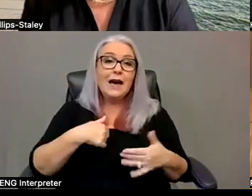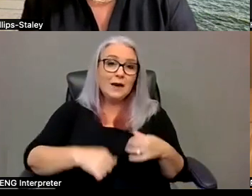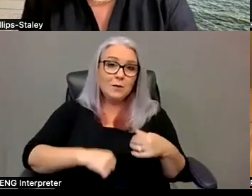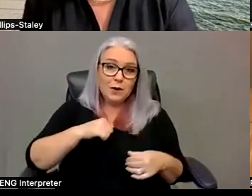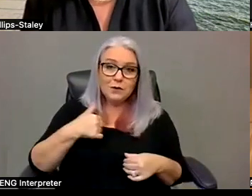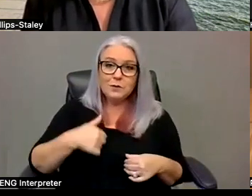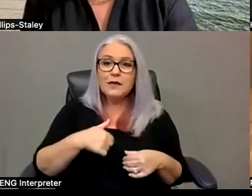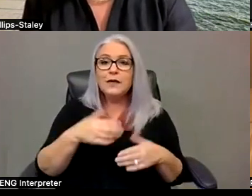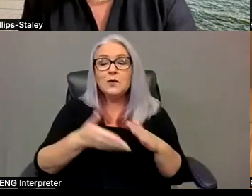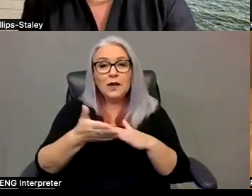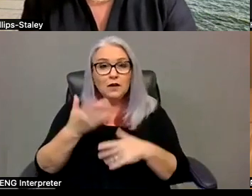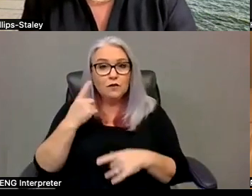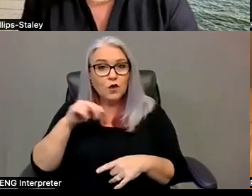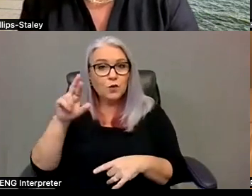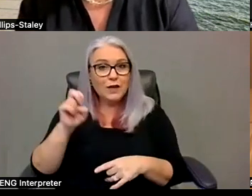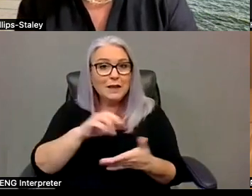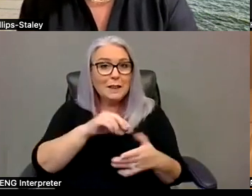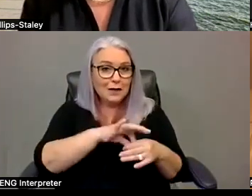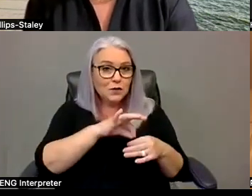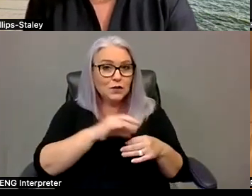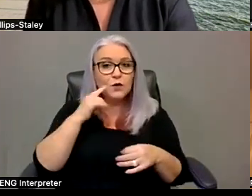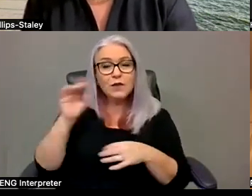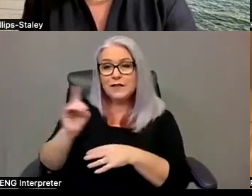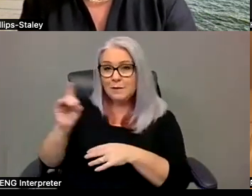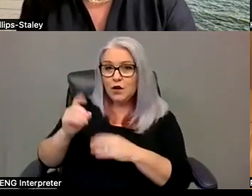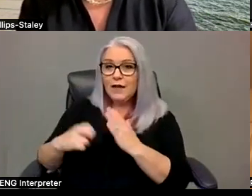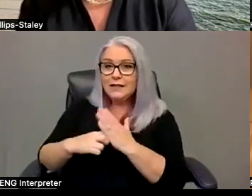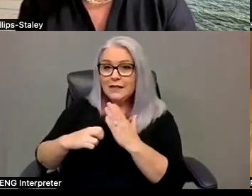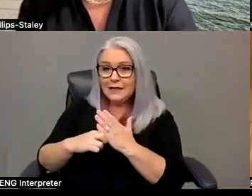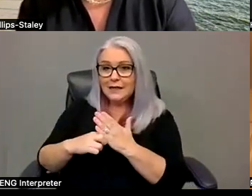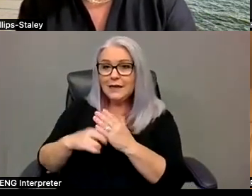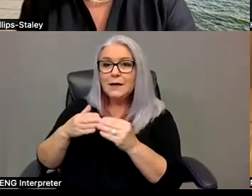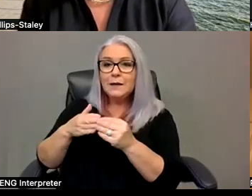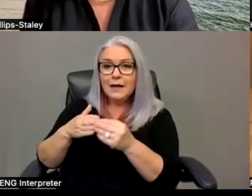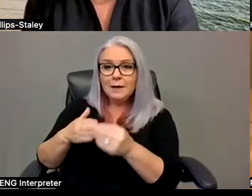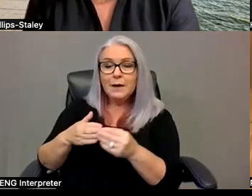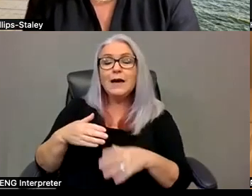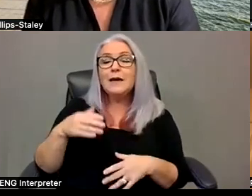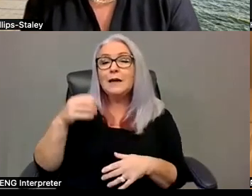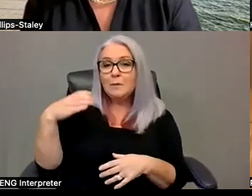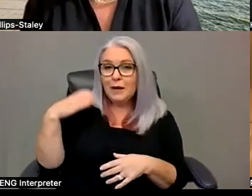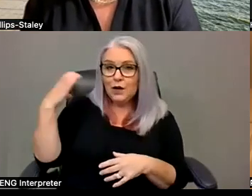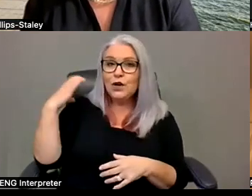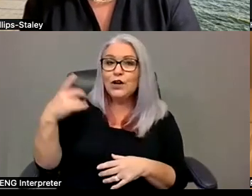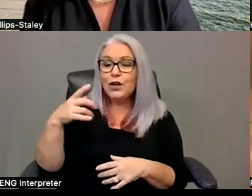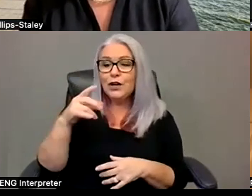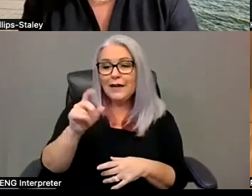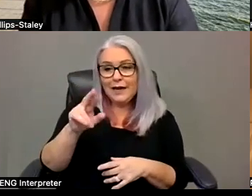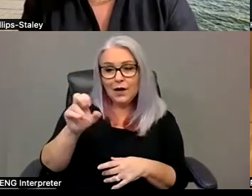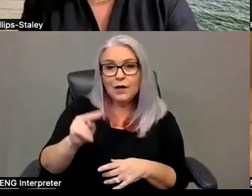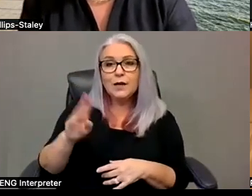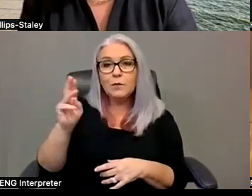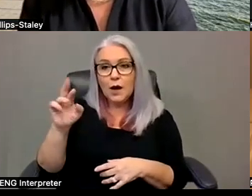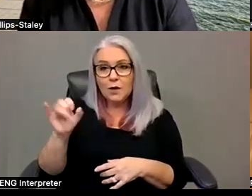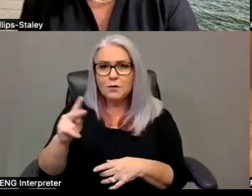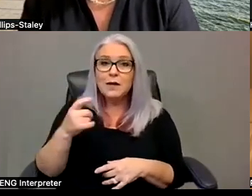for re-election as village trustee on the Democratic ticket led by Mayor Karen Brown. 2 years ago, I was persuaded to run for